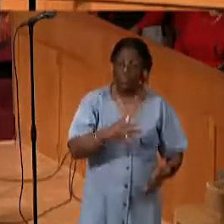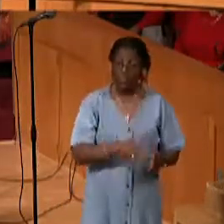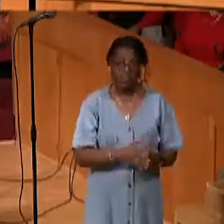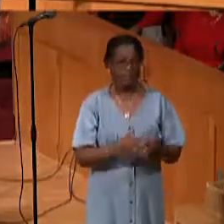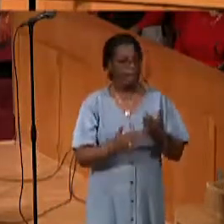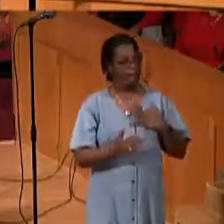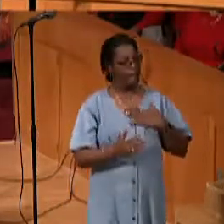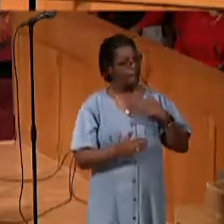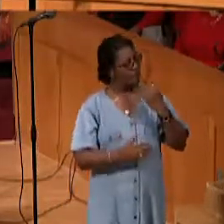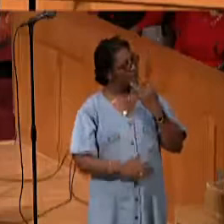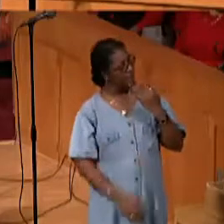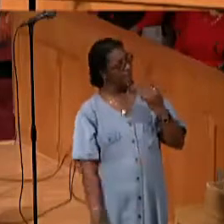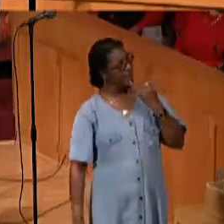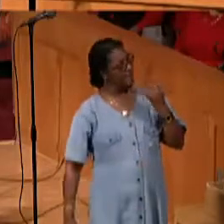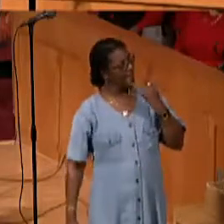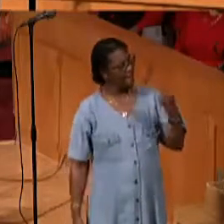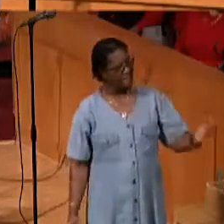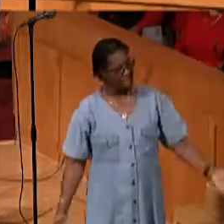my favorite.